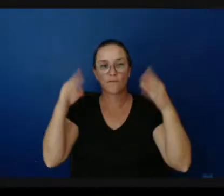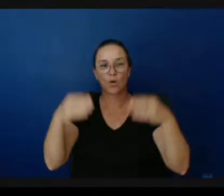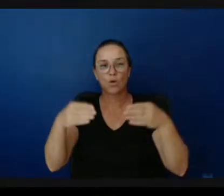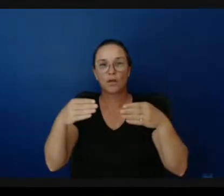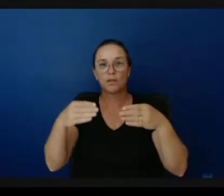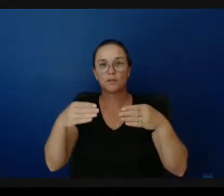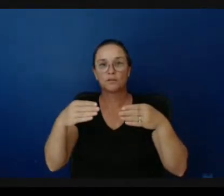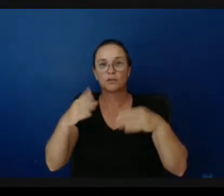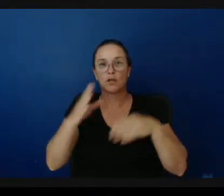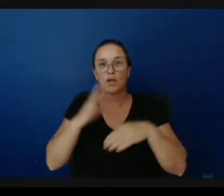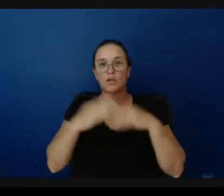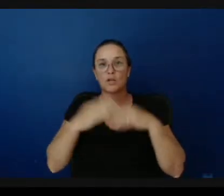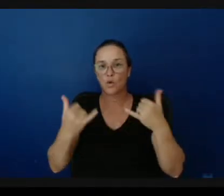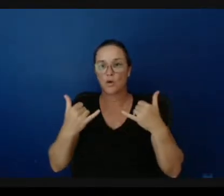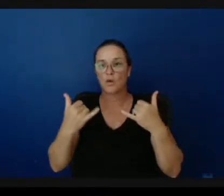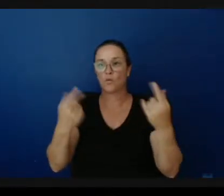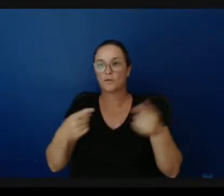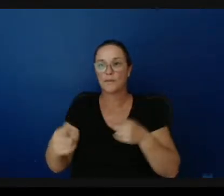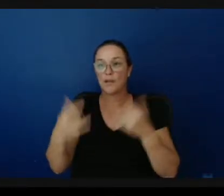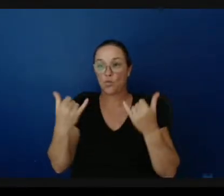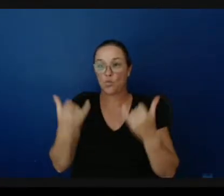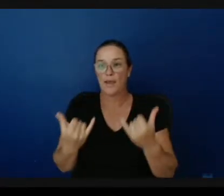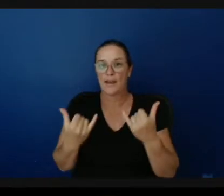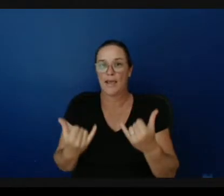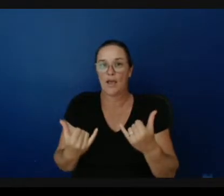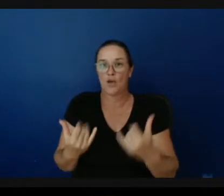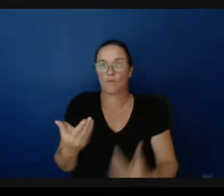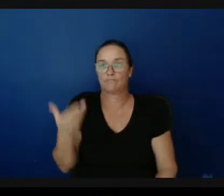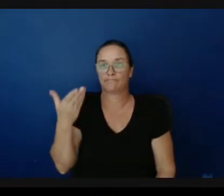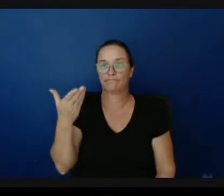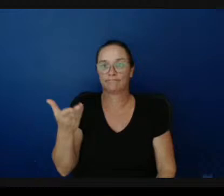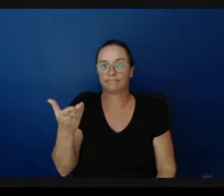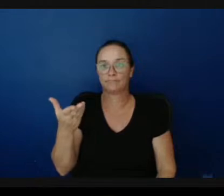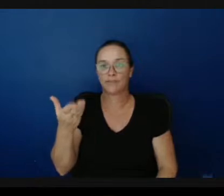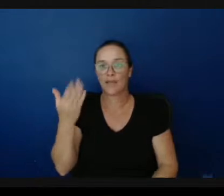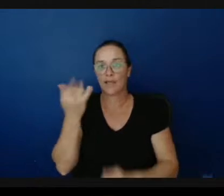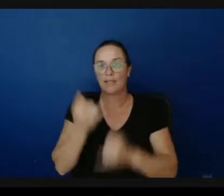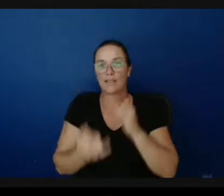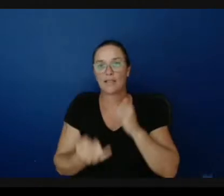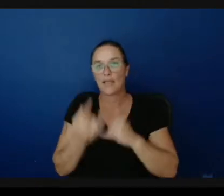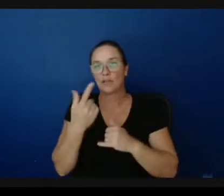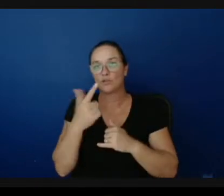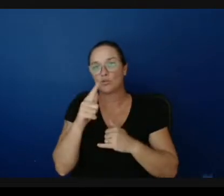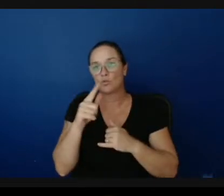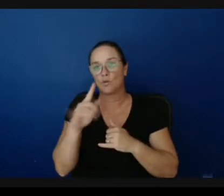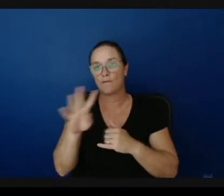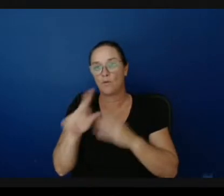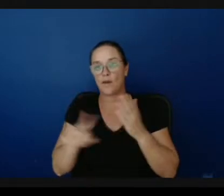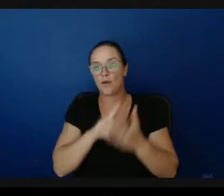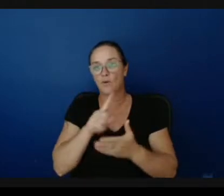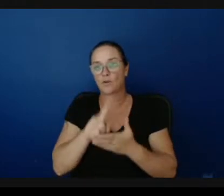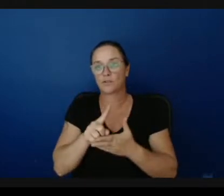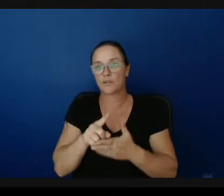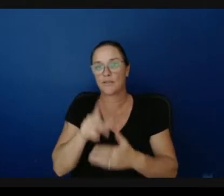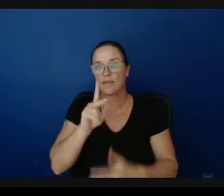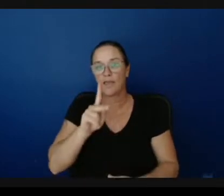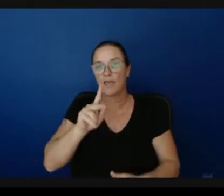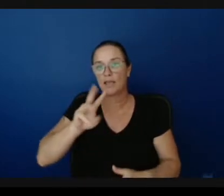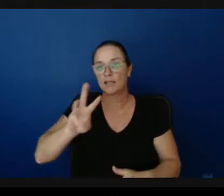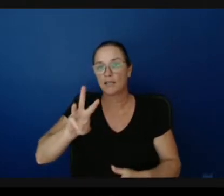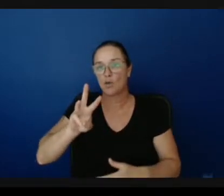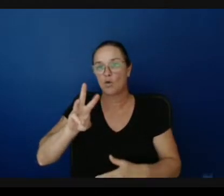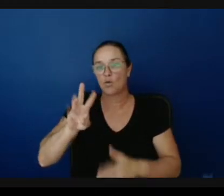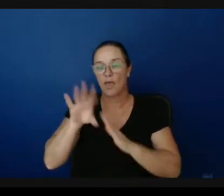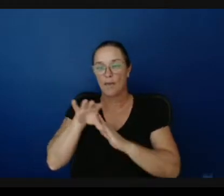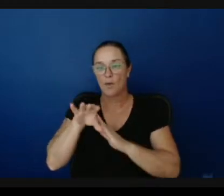here on a current. What does it look like right now? Here is the last 24 hours from the KW camera at the summit, showing a little bit